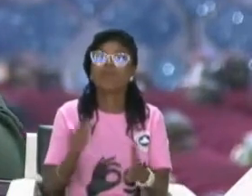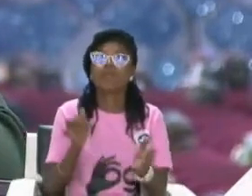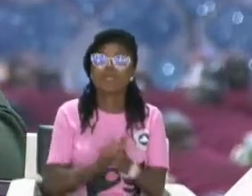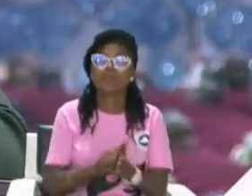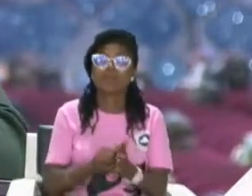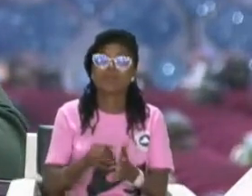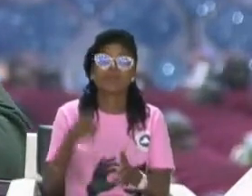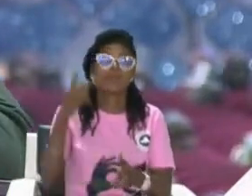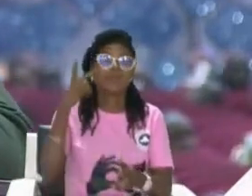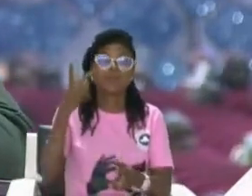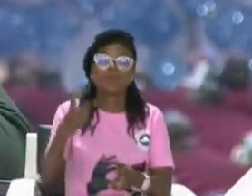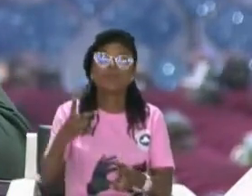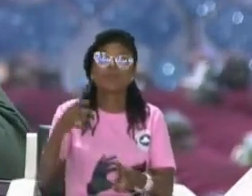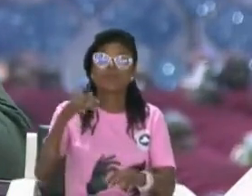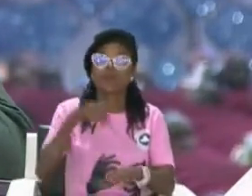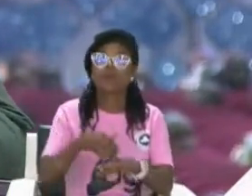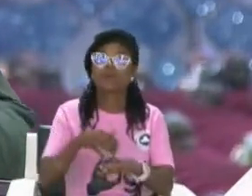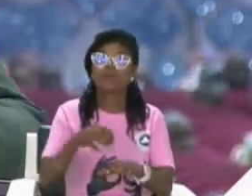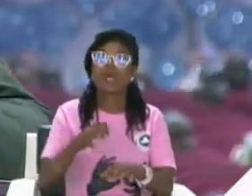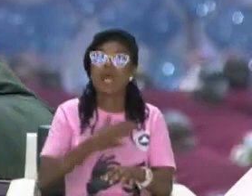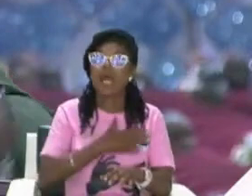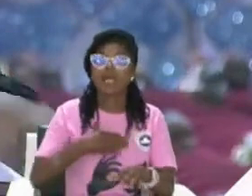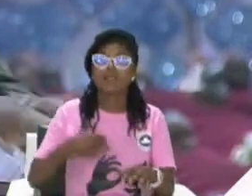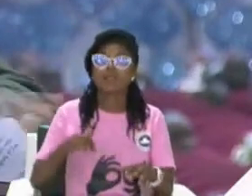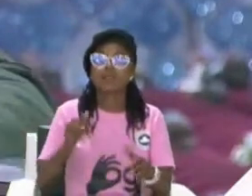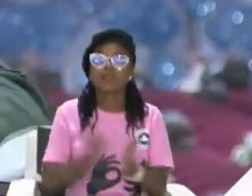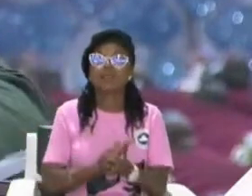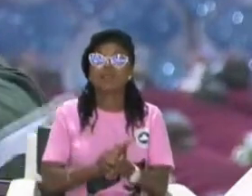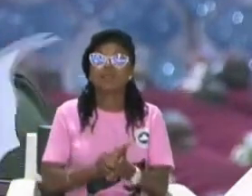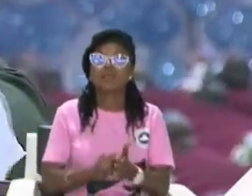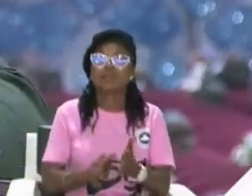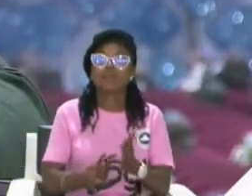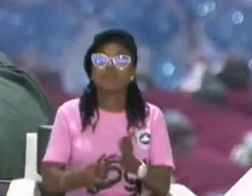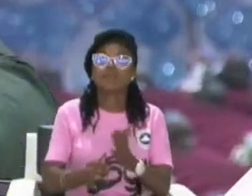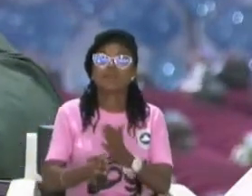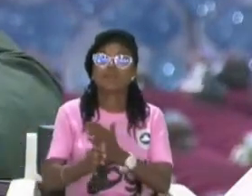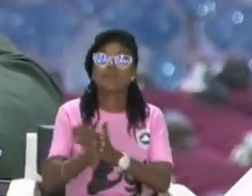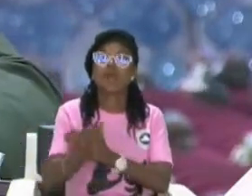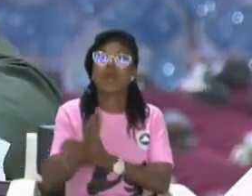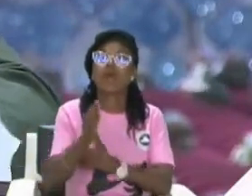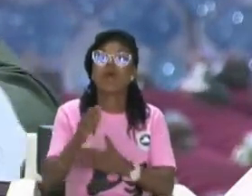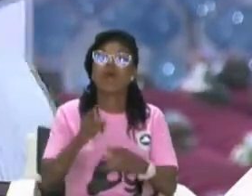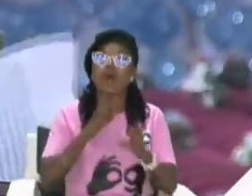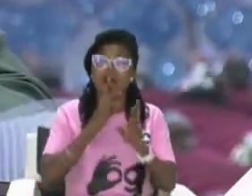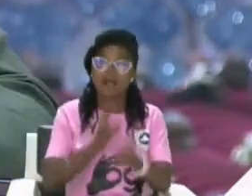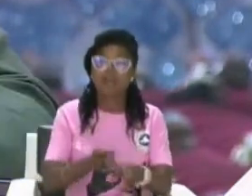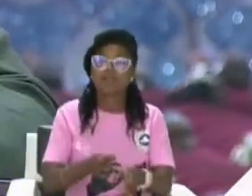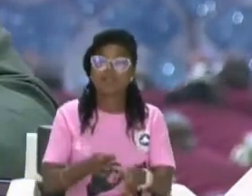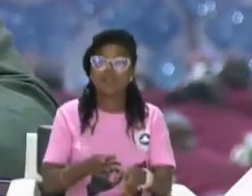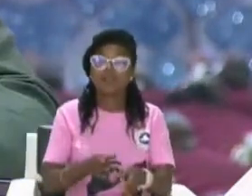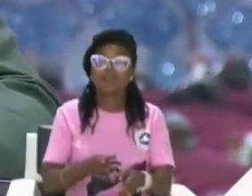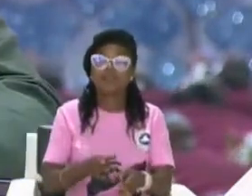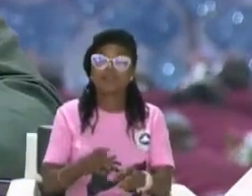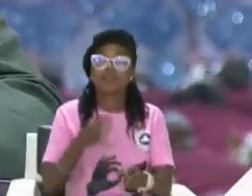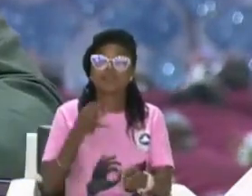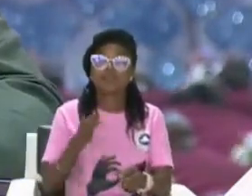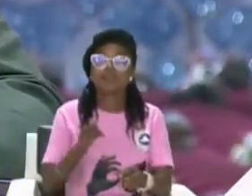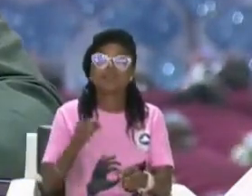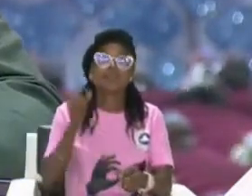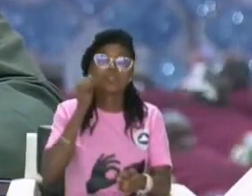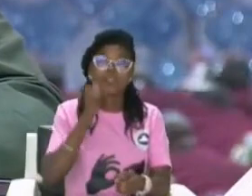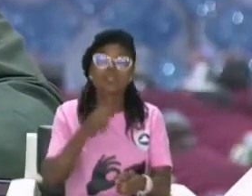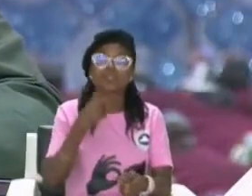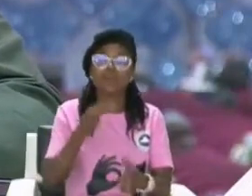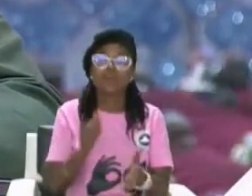looked like a baby, and that God had answered them. She claimed